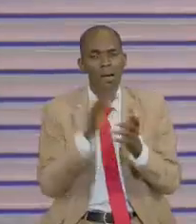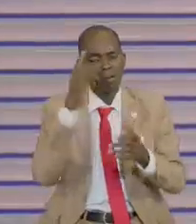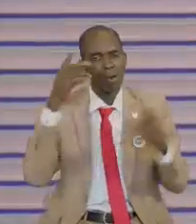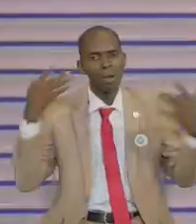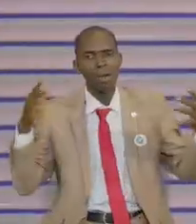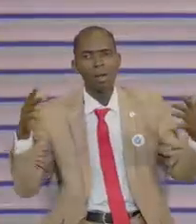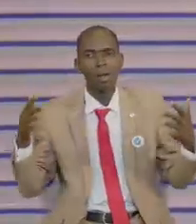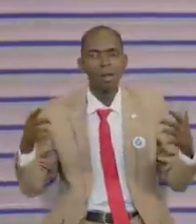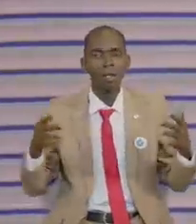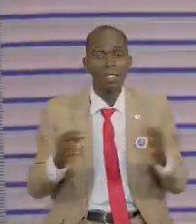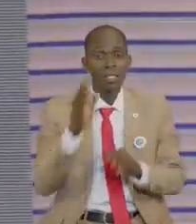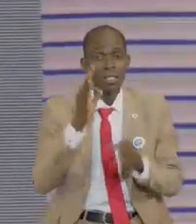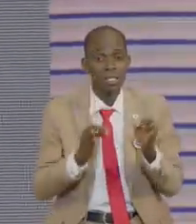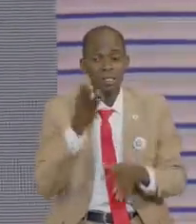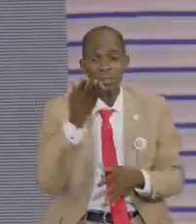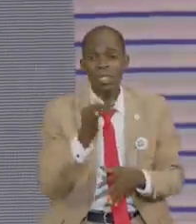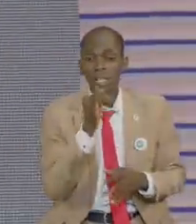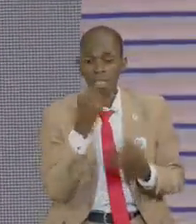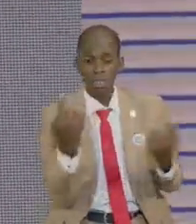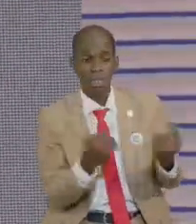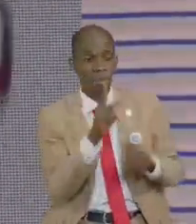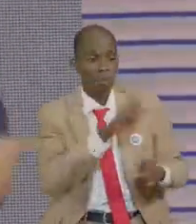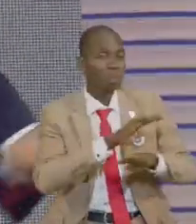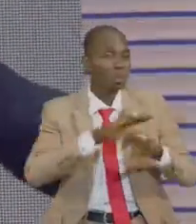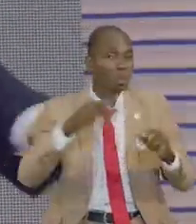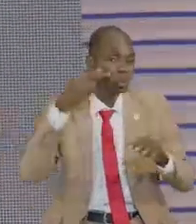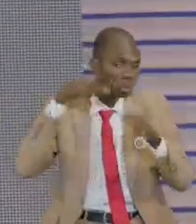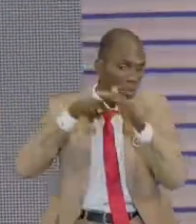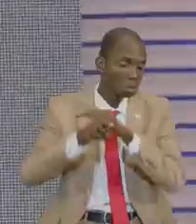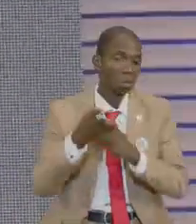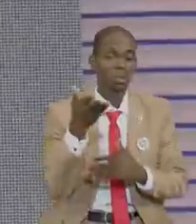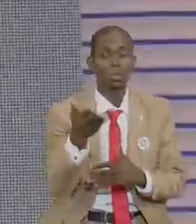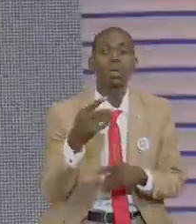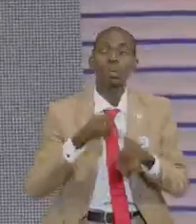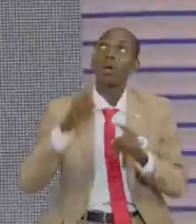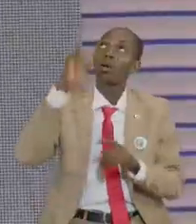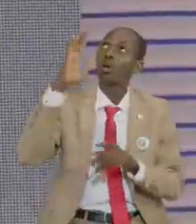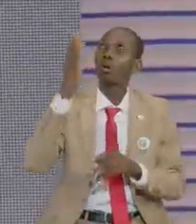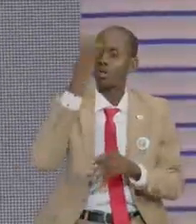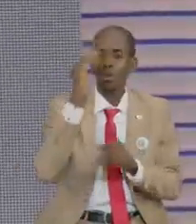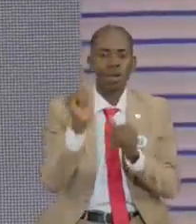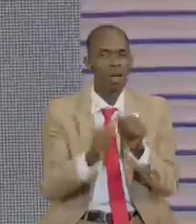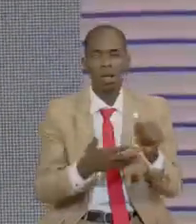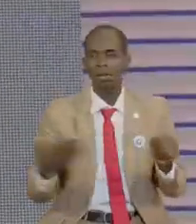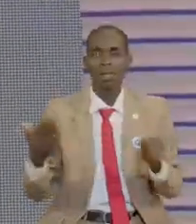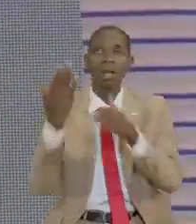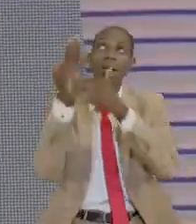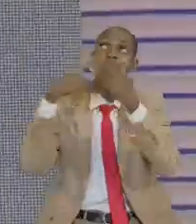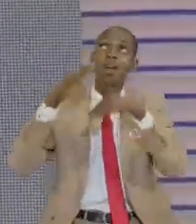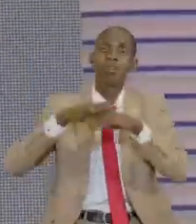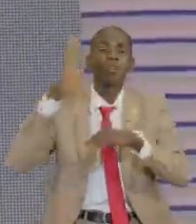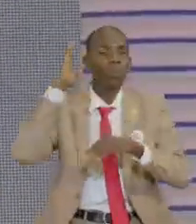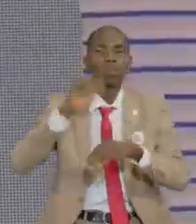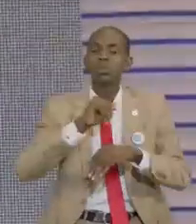If there is sin in your life, which the people do not know anything about, God knows everything. Heaven does not clap for